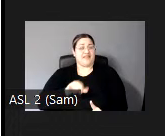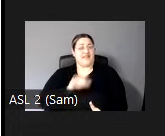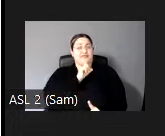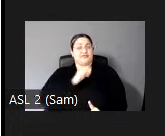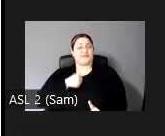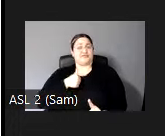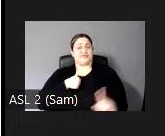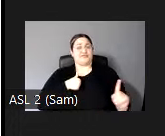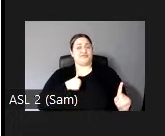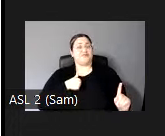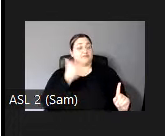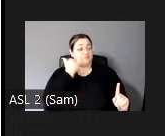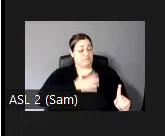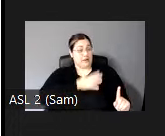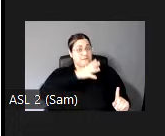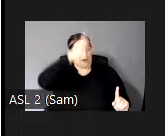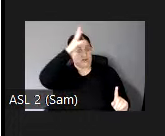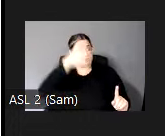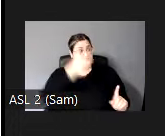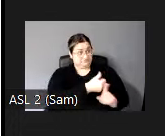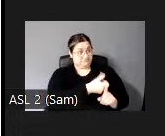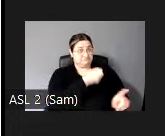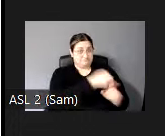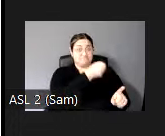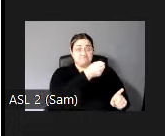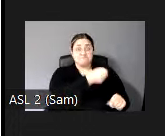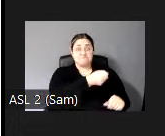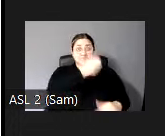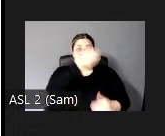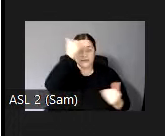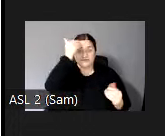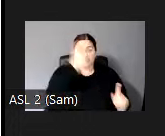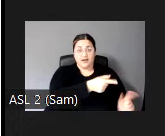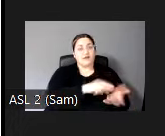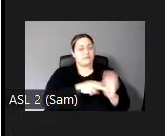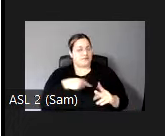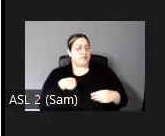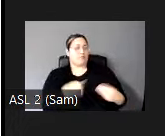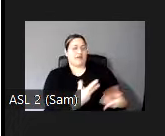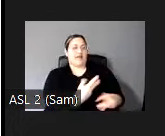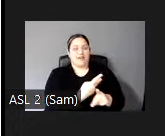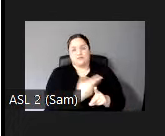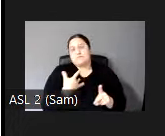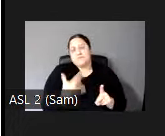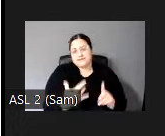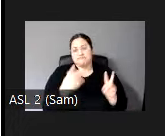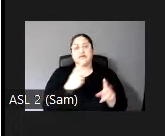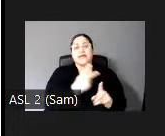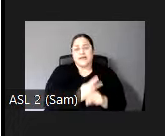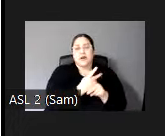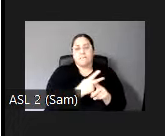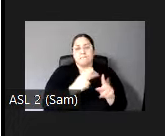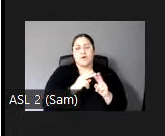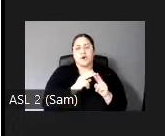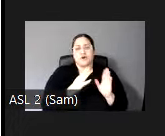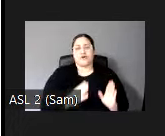dementia, I would likely be one of the primary care partners in their life. And the interesting thing about that middle age group as well